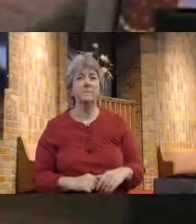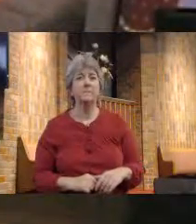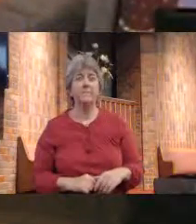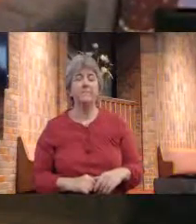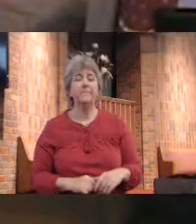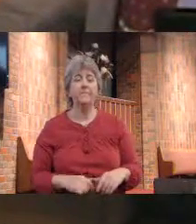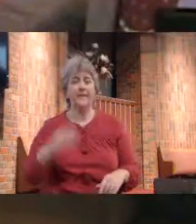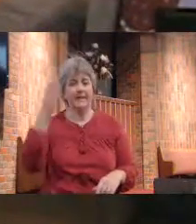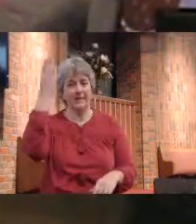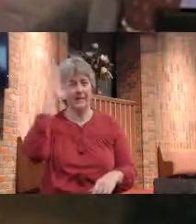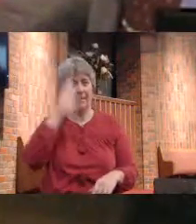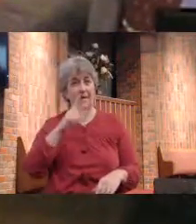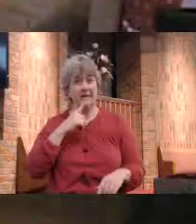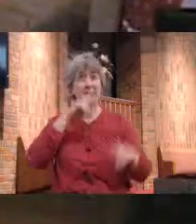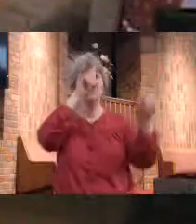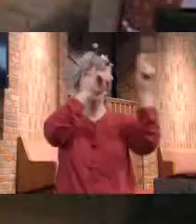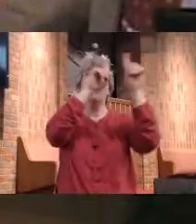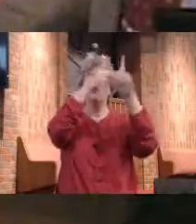God says, these will be yours.